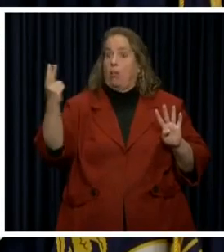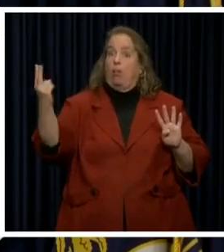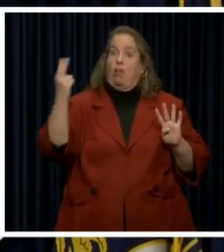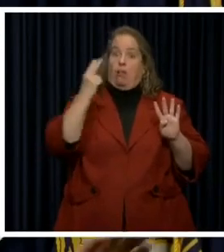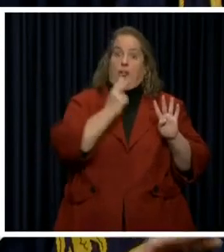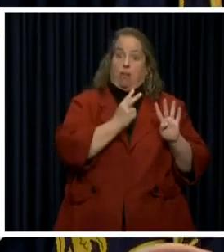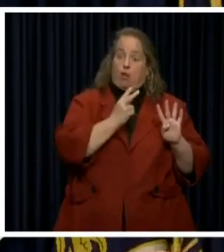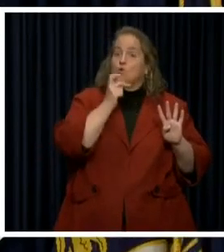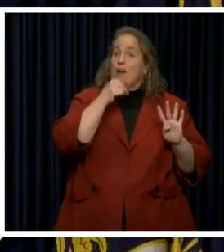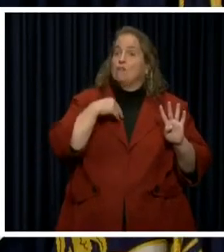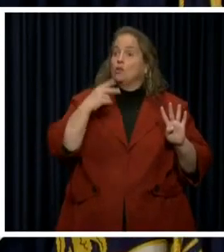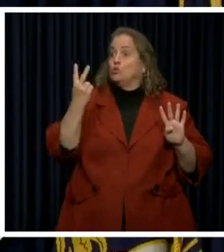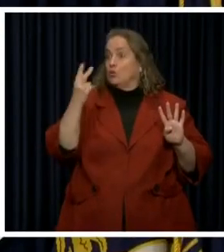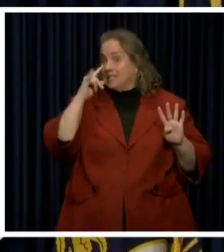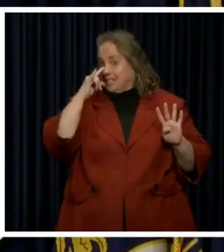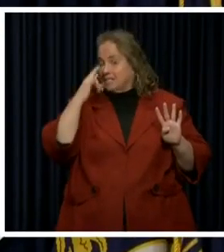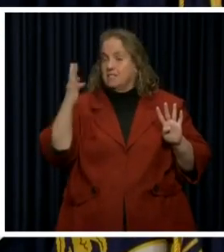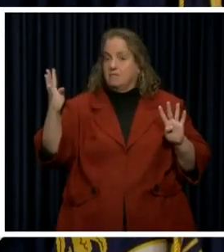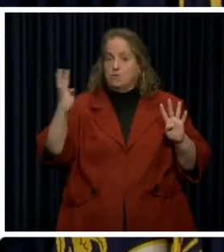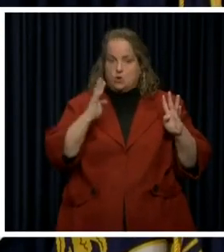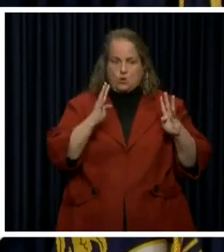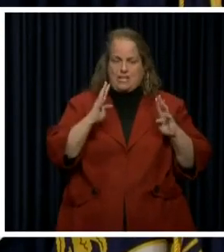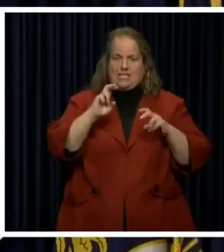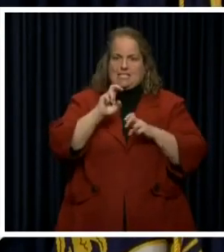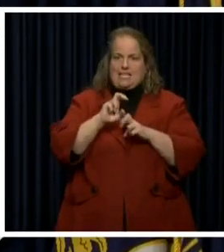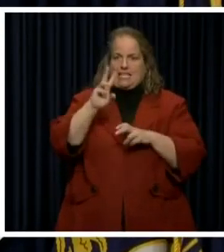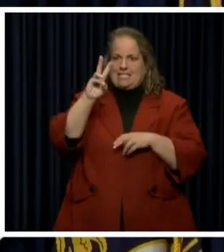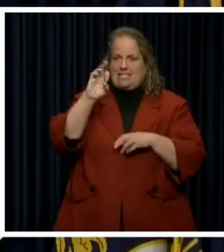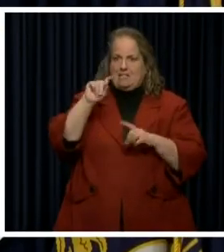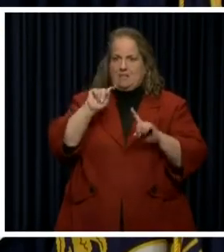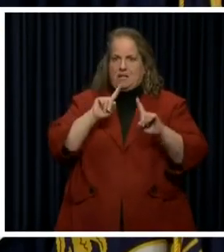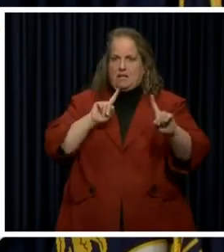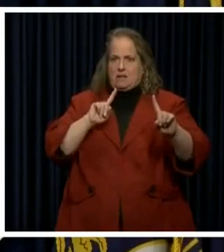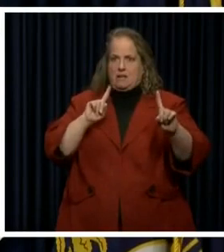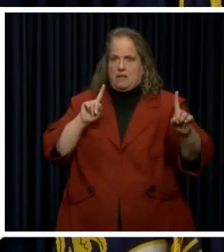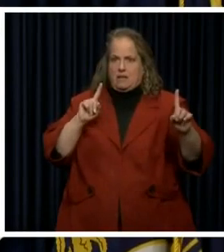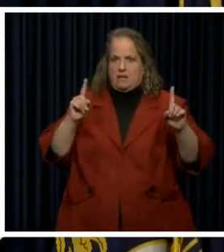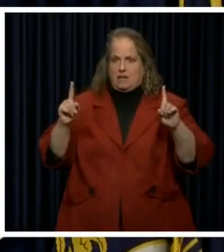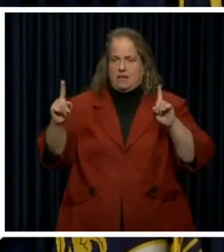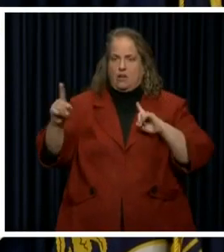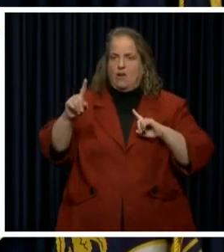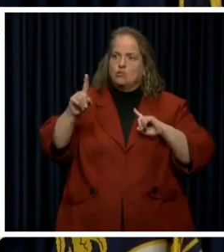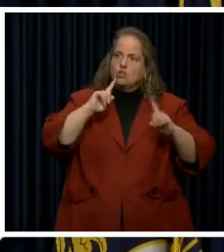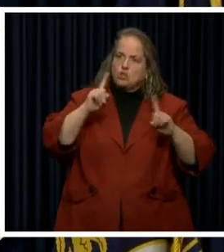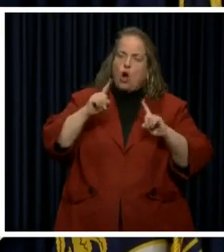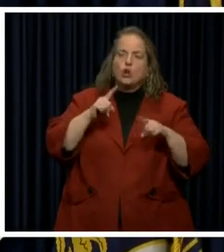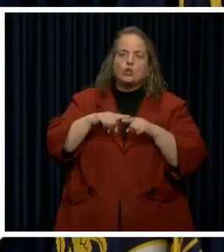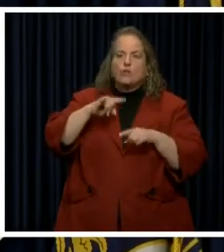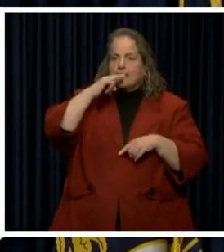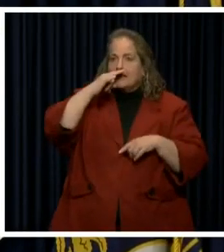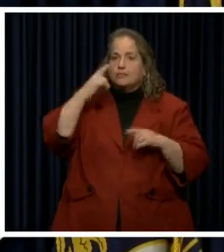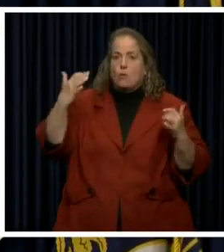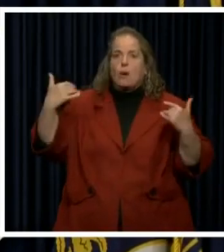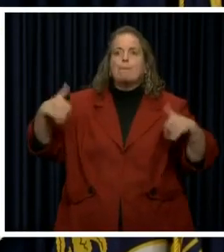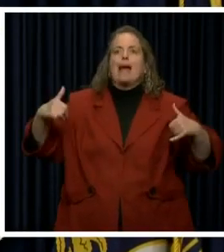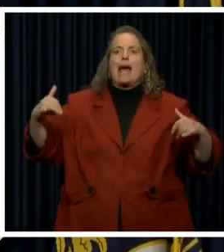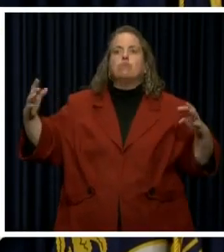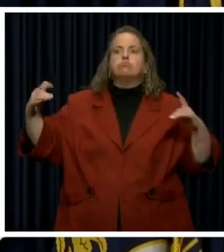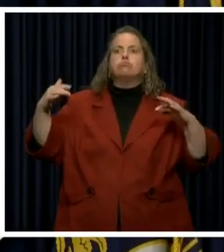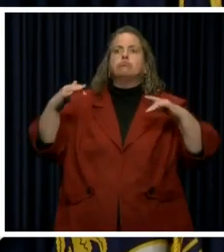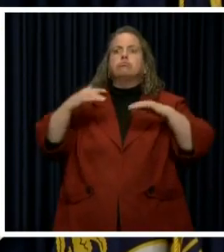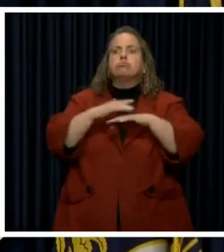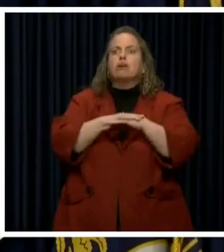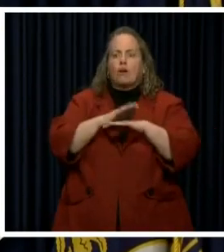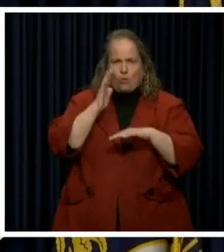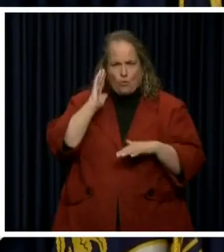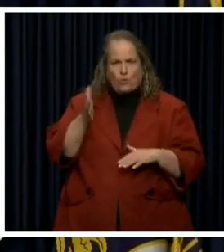kids, you're all sitting 6 feet apart from each other, and you really got to talk to the kids about it. It's going to be hard for the kids, but